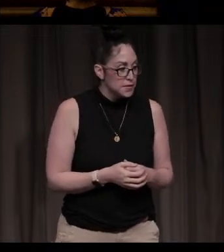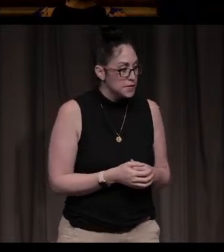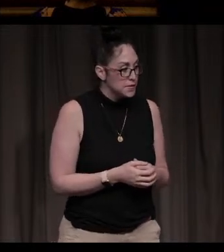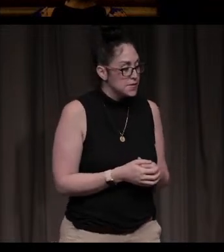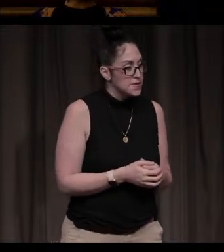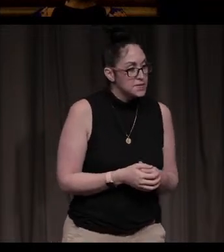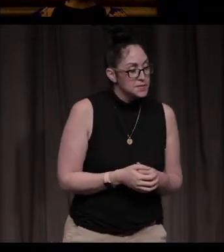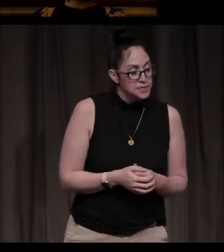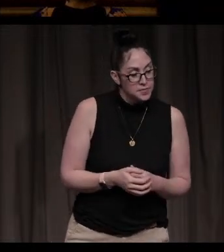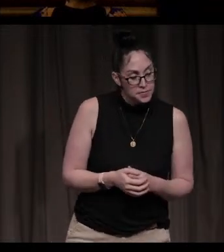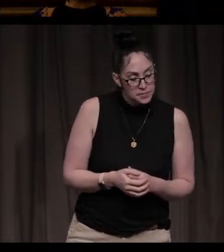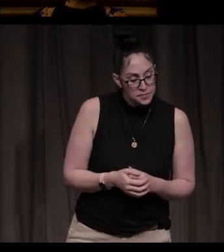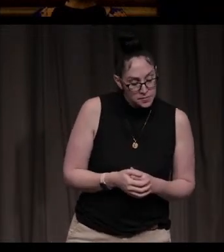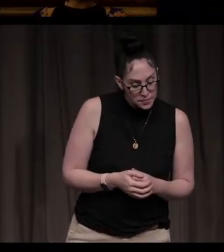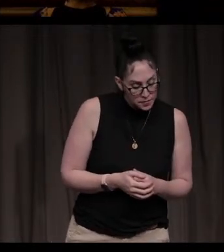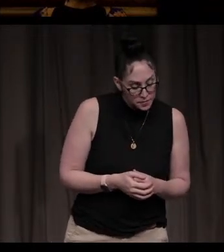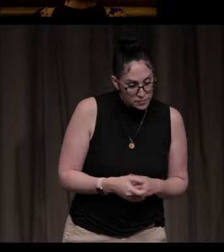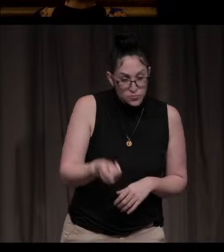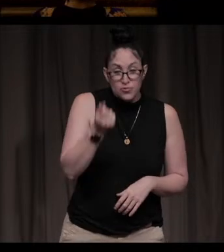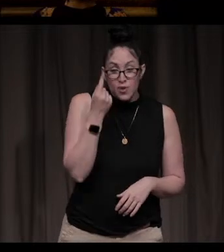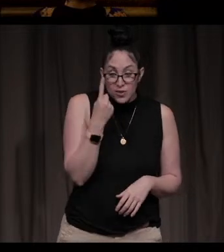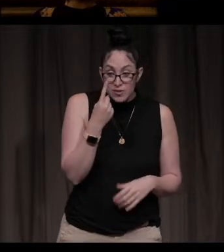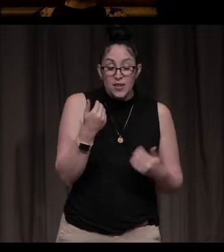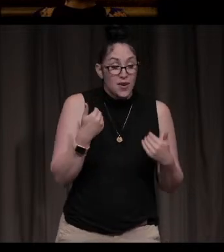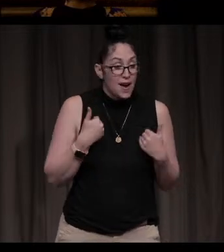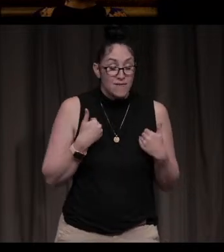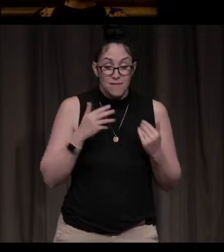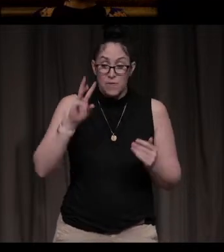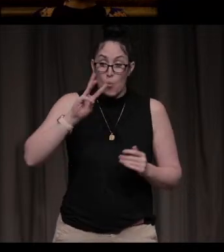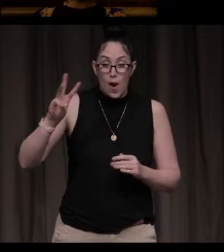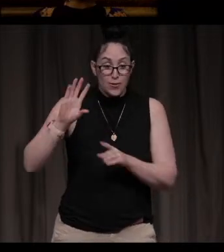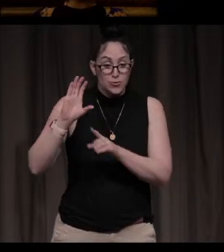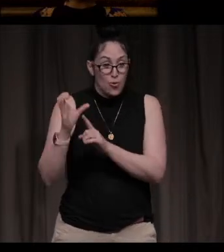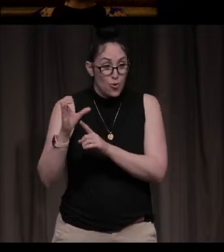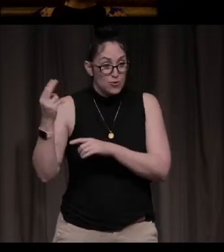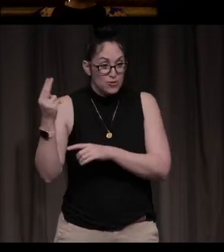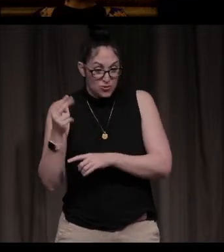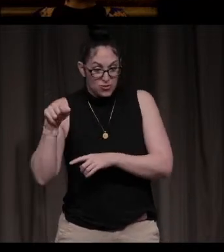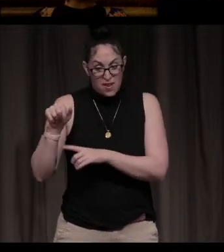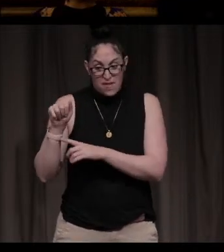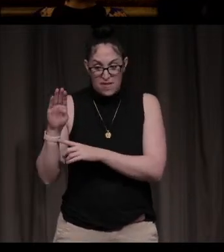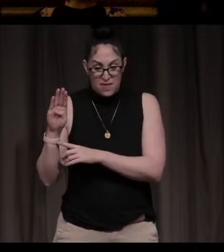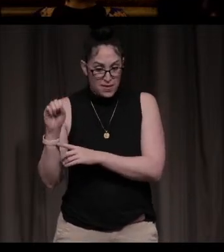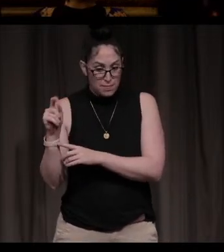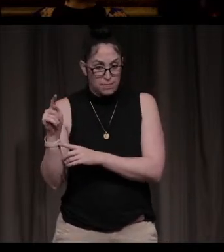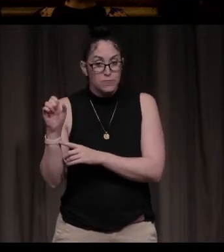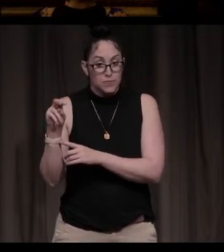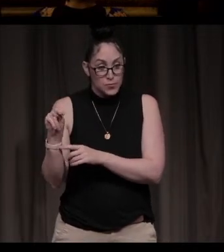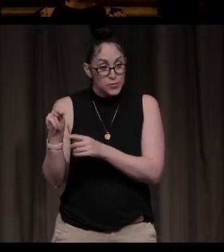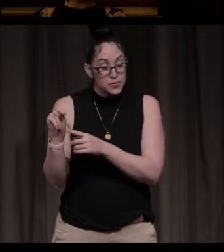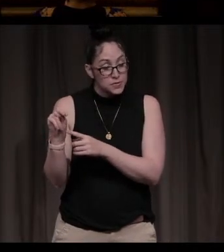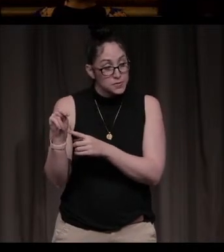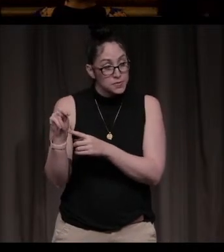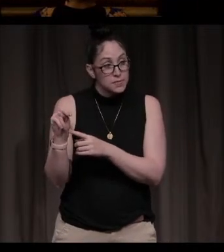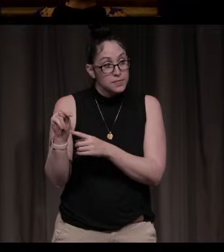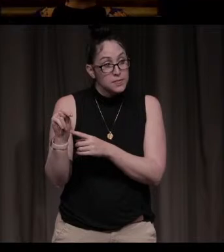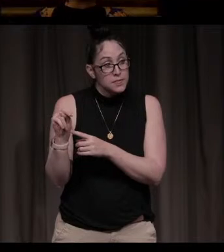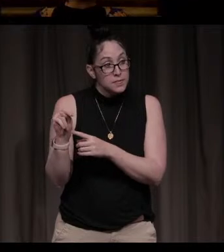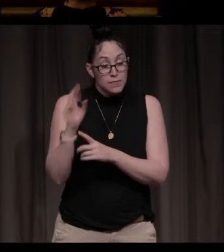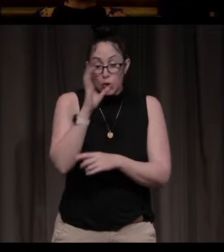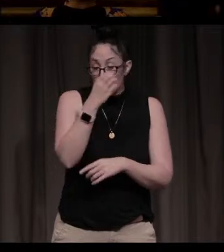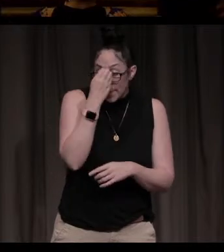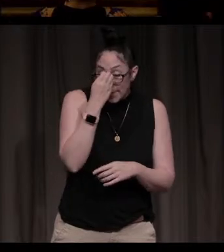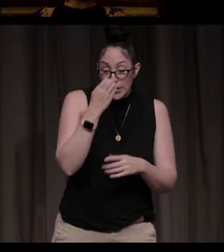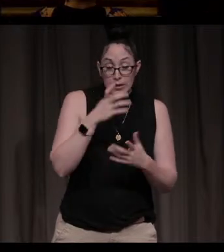a lot is that, of course, there's a whole Western history of abstraction imposed by, the history of